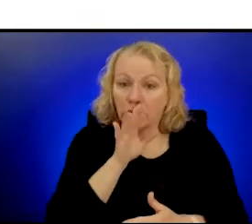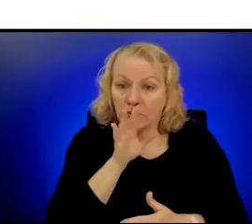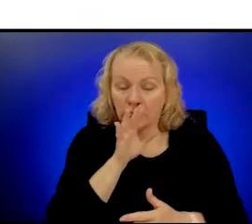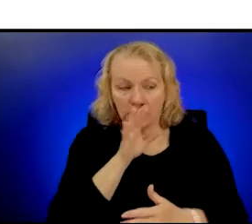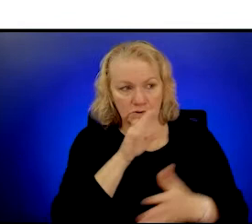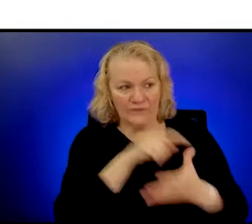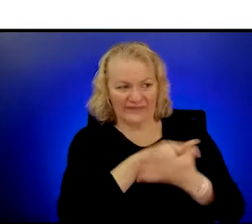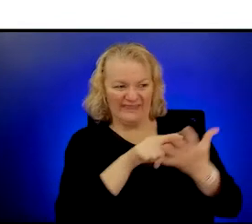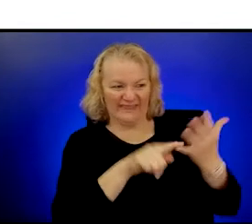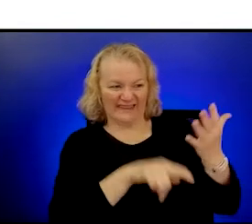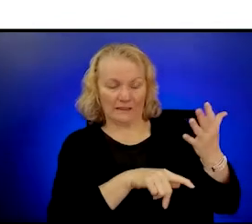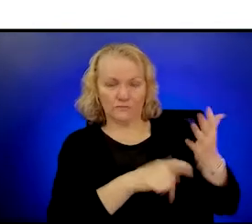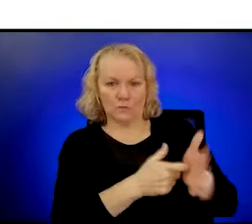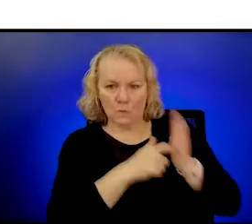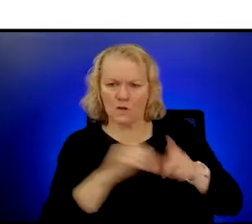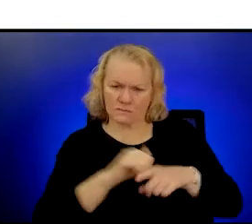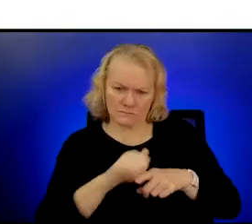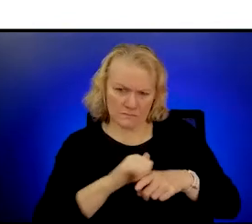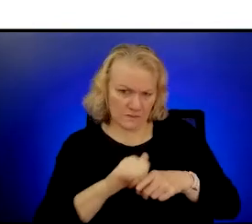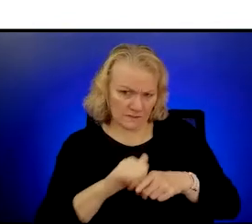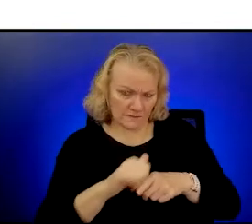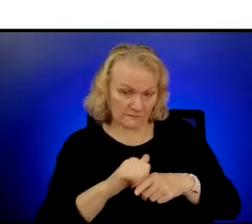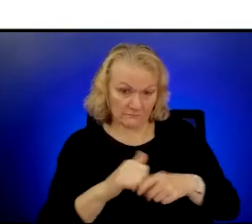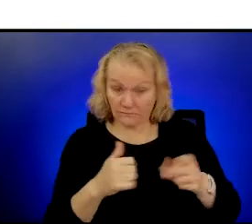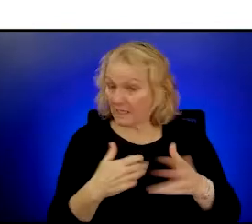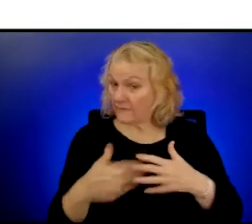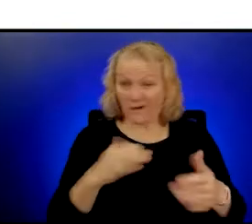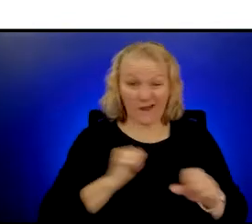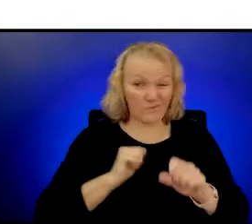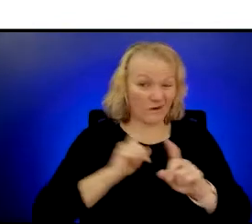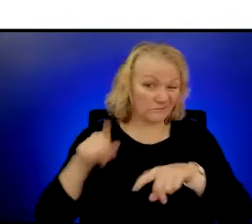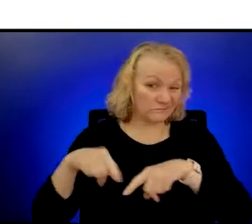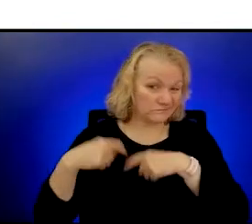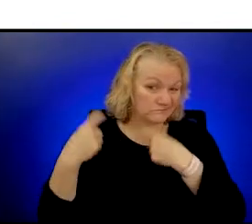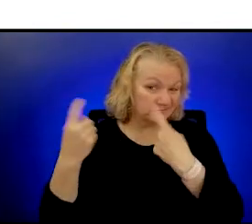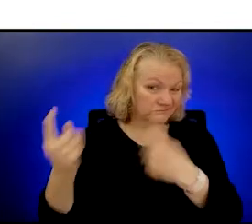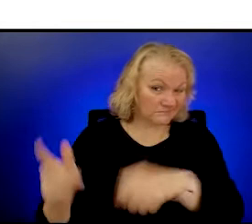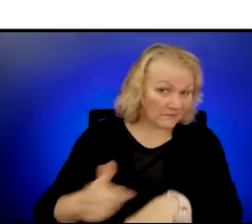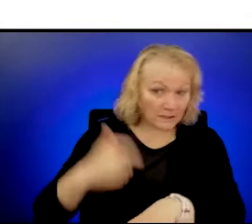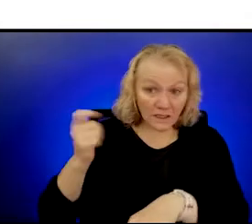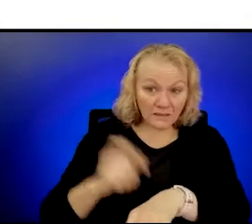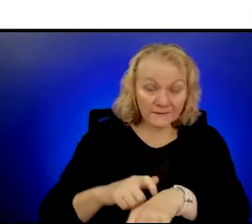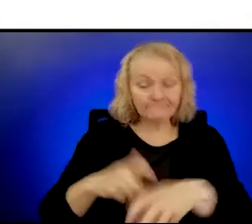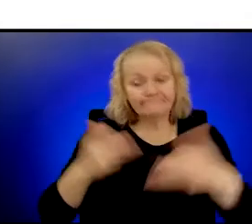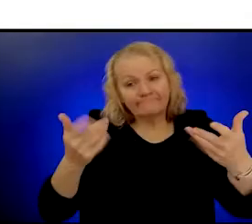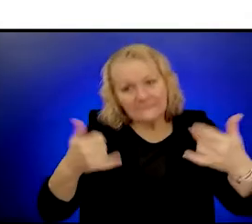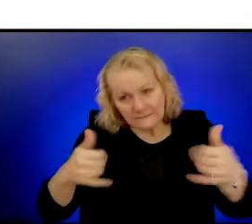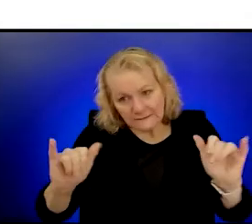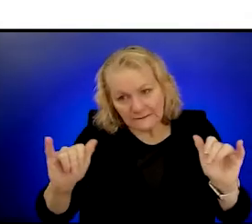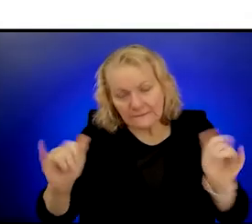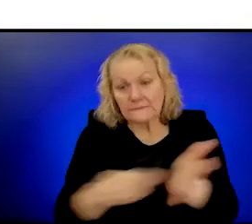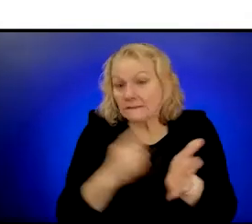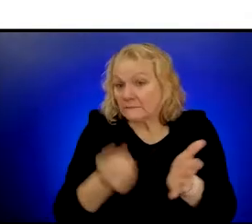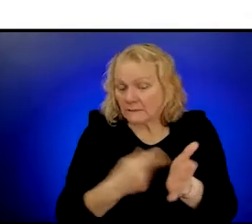things that take practice. And even though I've been doing this for a long time, there's some things that need to